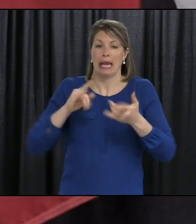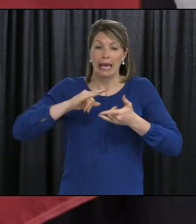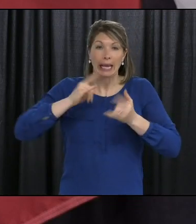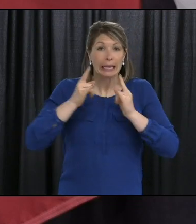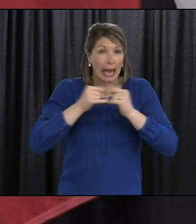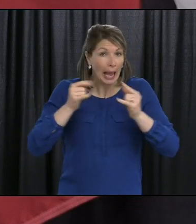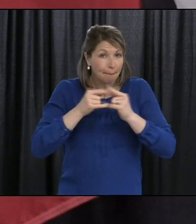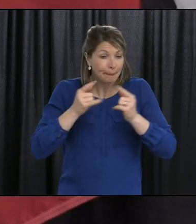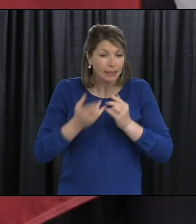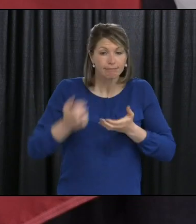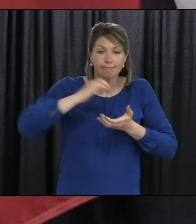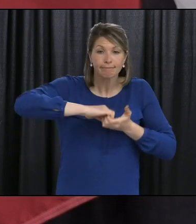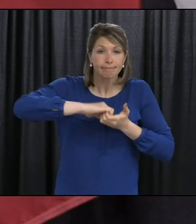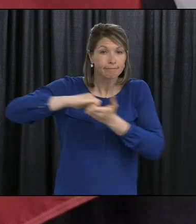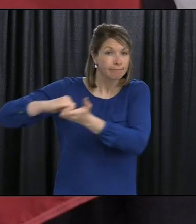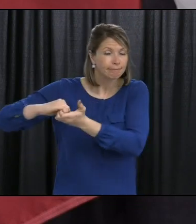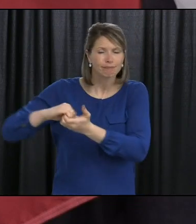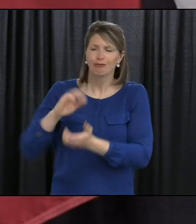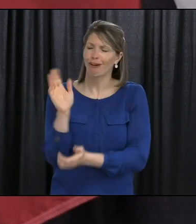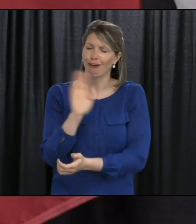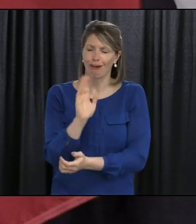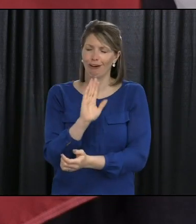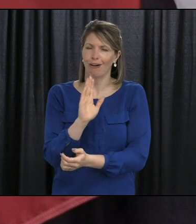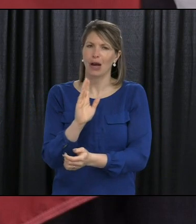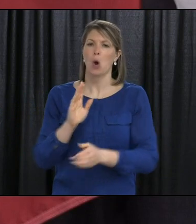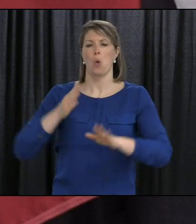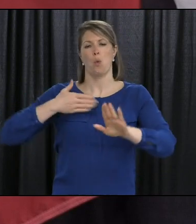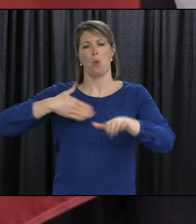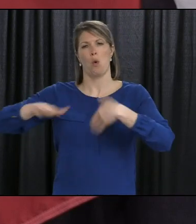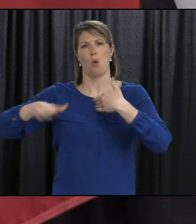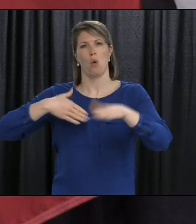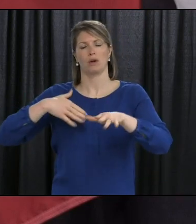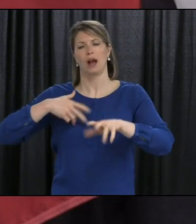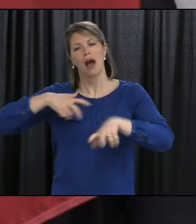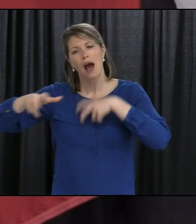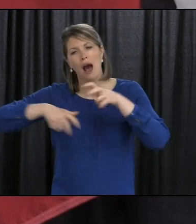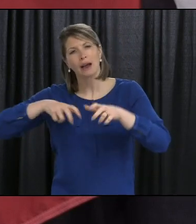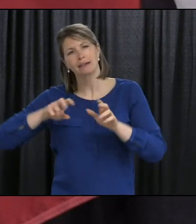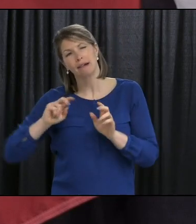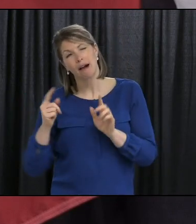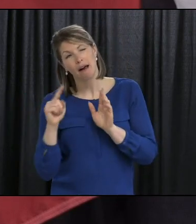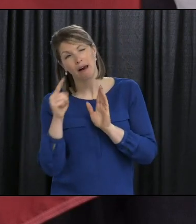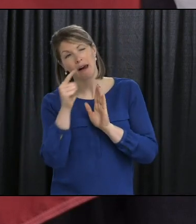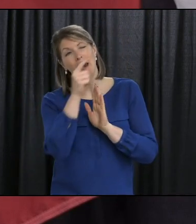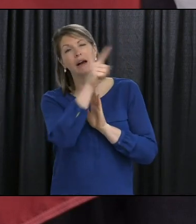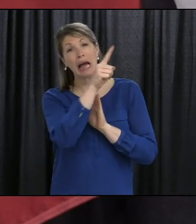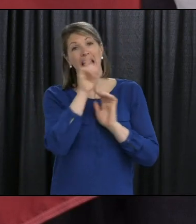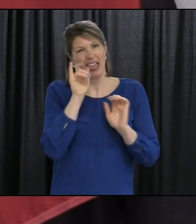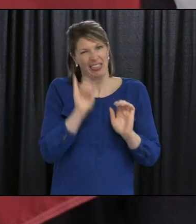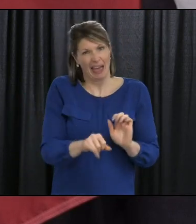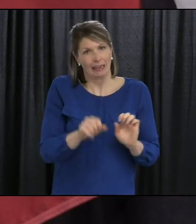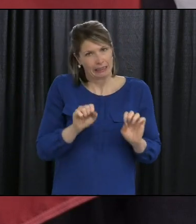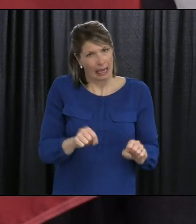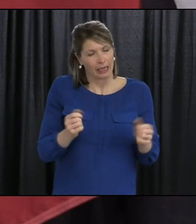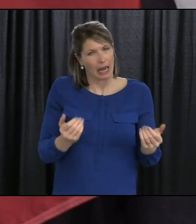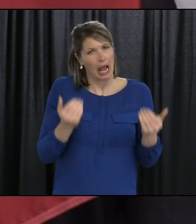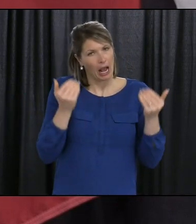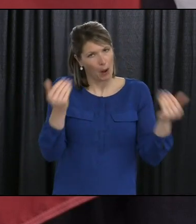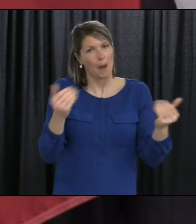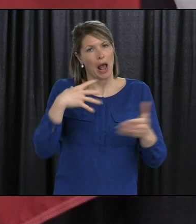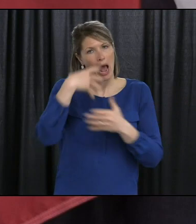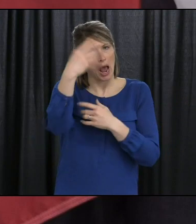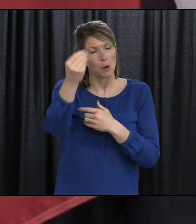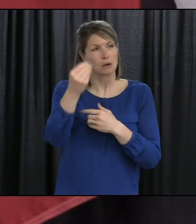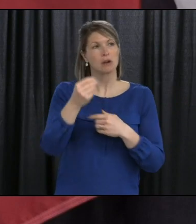of those parks. So, we'll get this information now, I think, within the next day or so, and we'll see which parks would apply